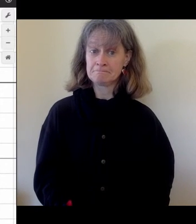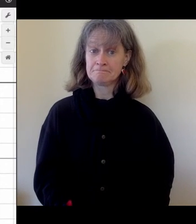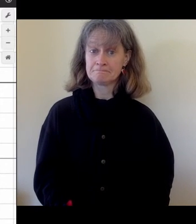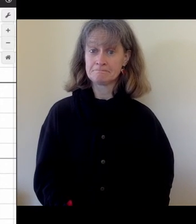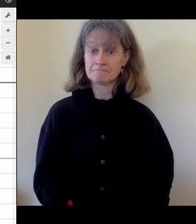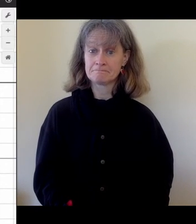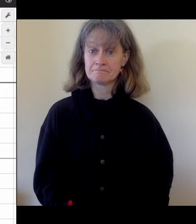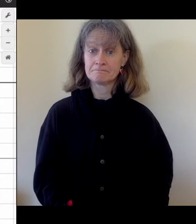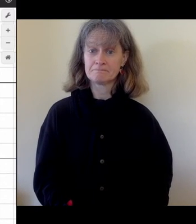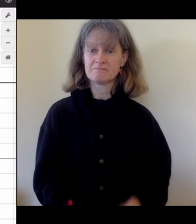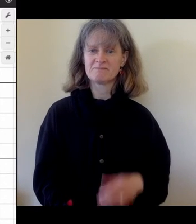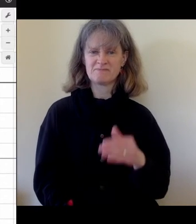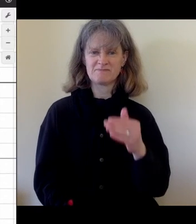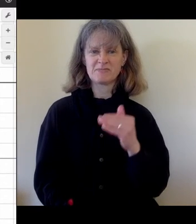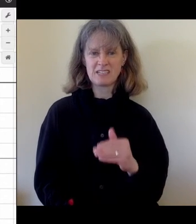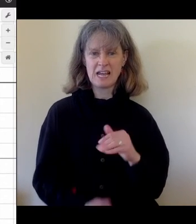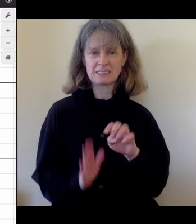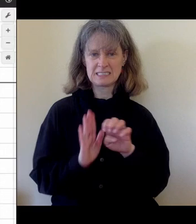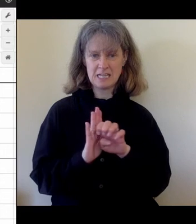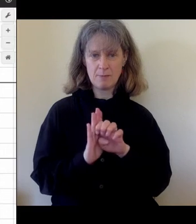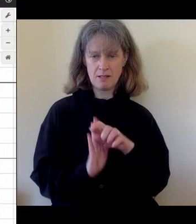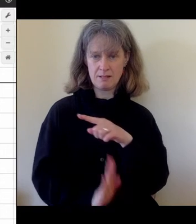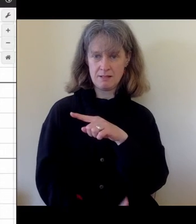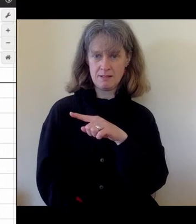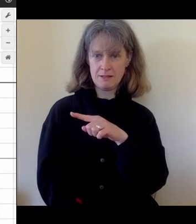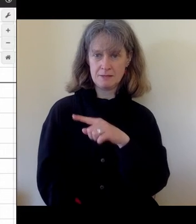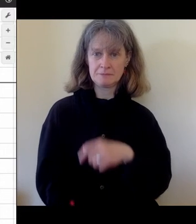Let's look at the other example.